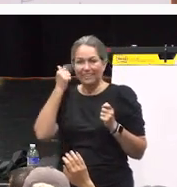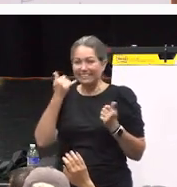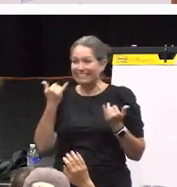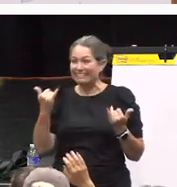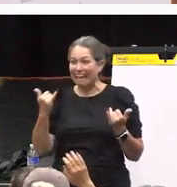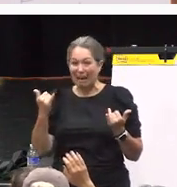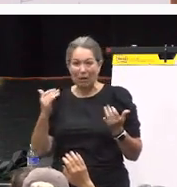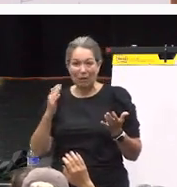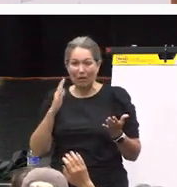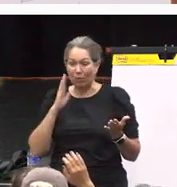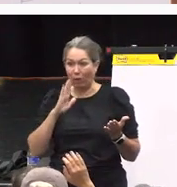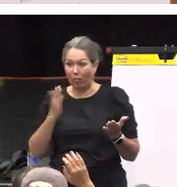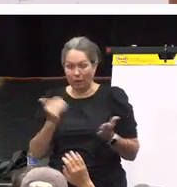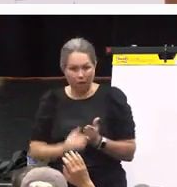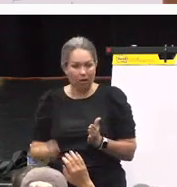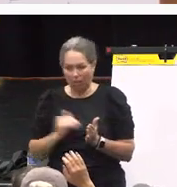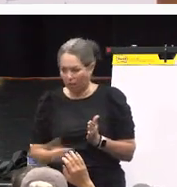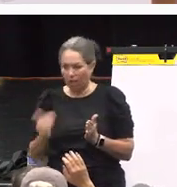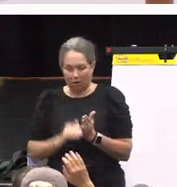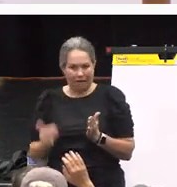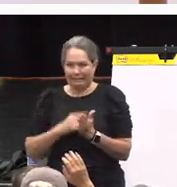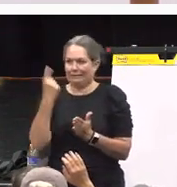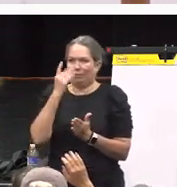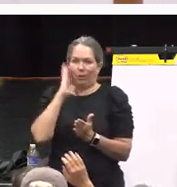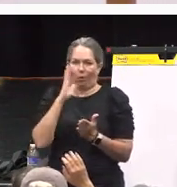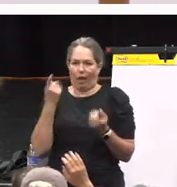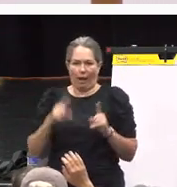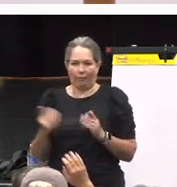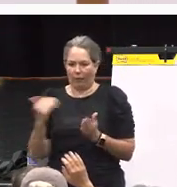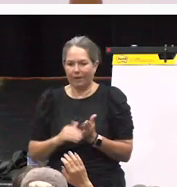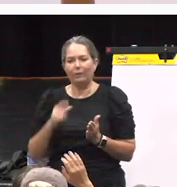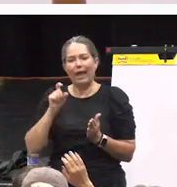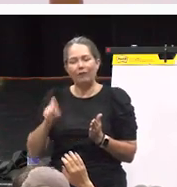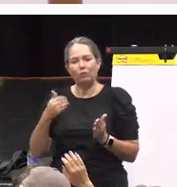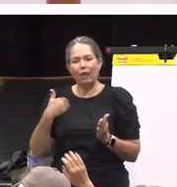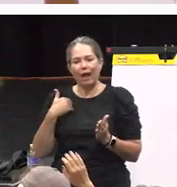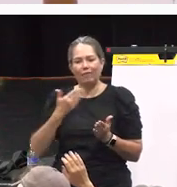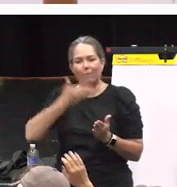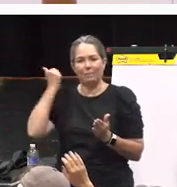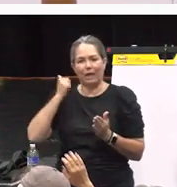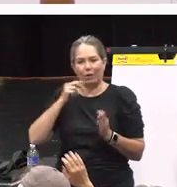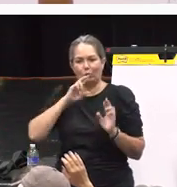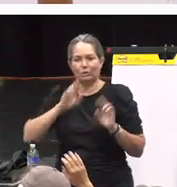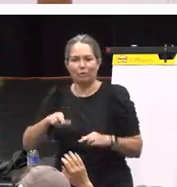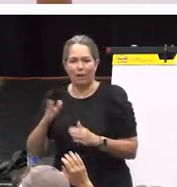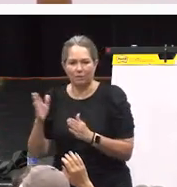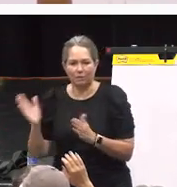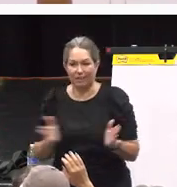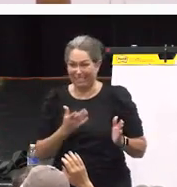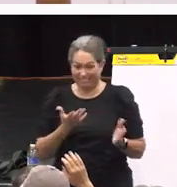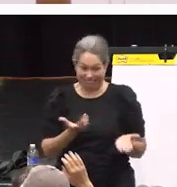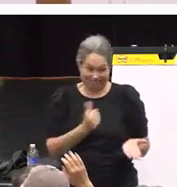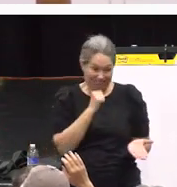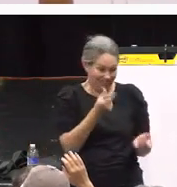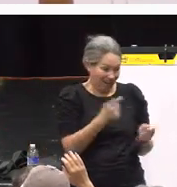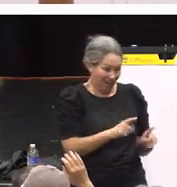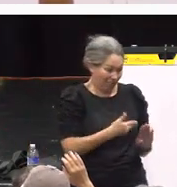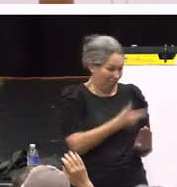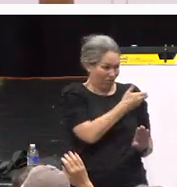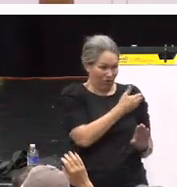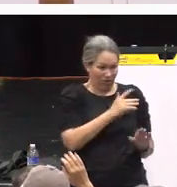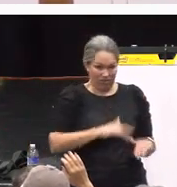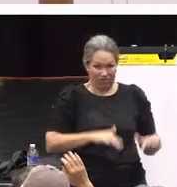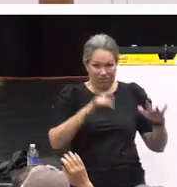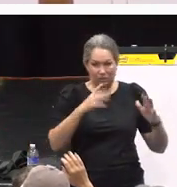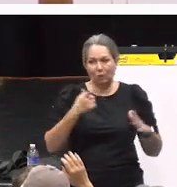something where things will be repeating more often. We have to have a better response plan. We didn't see it worked in the last flood, and so we need something